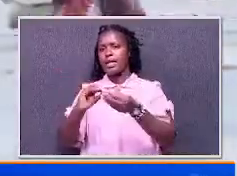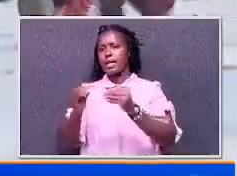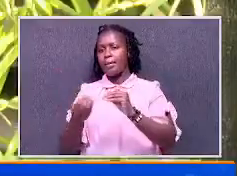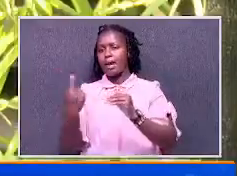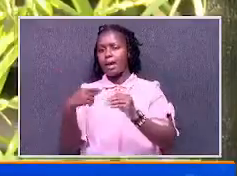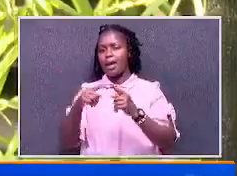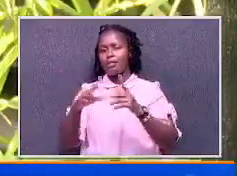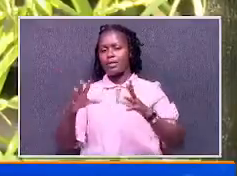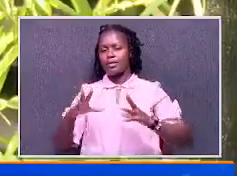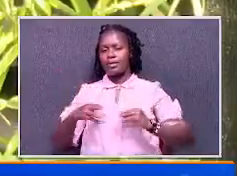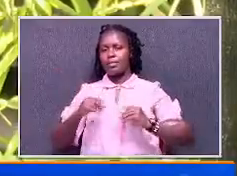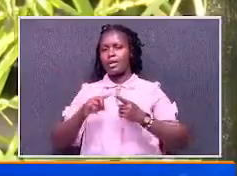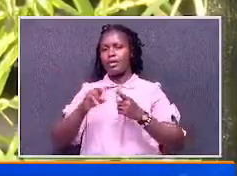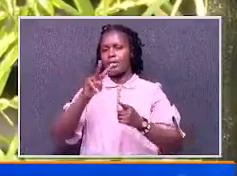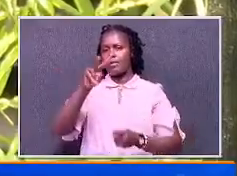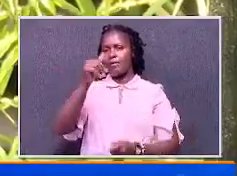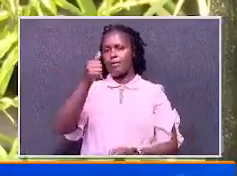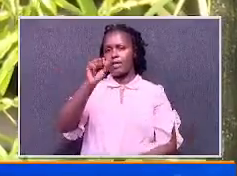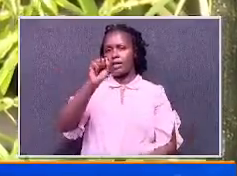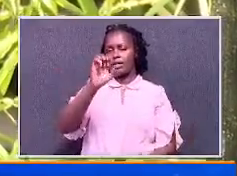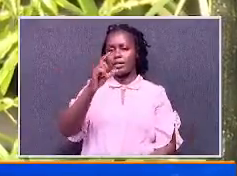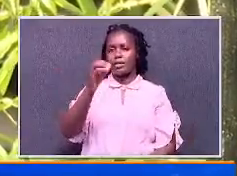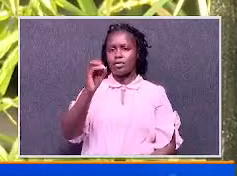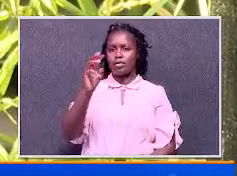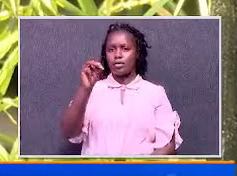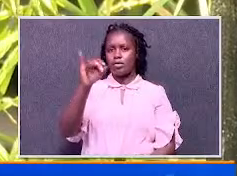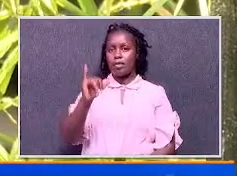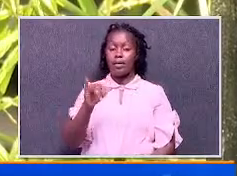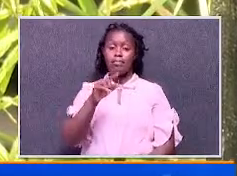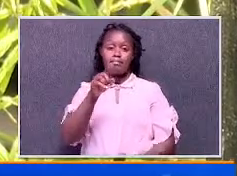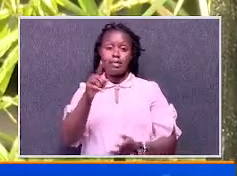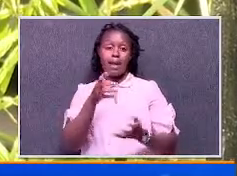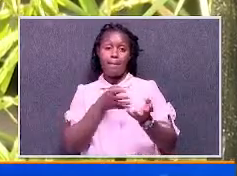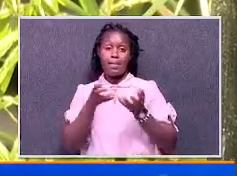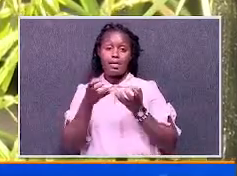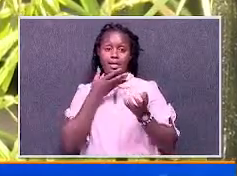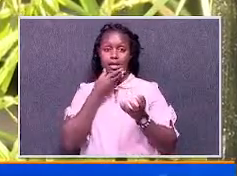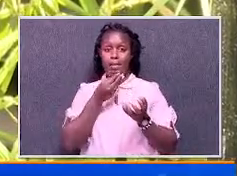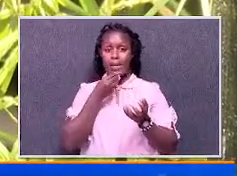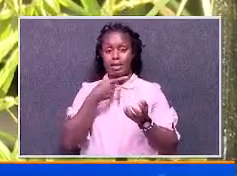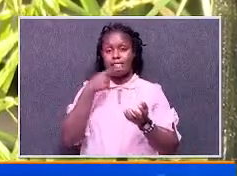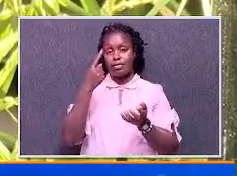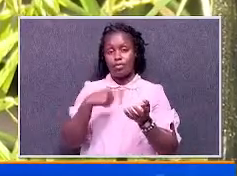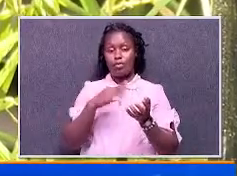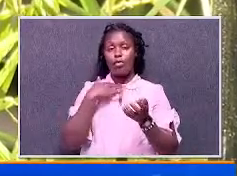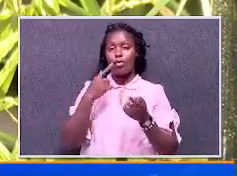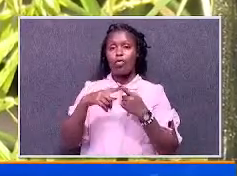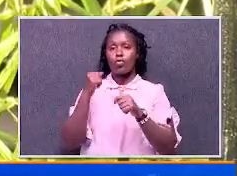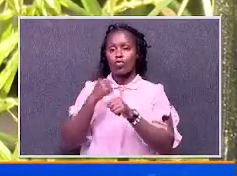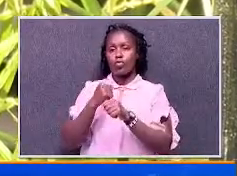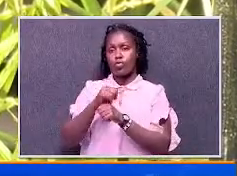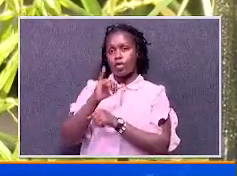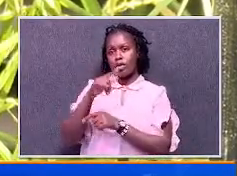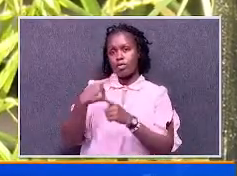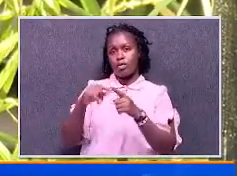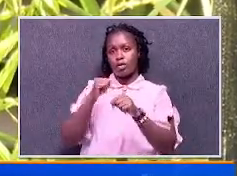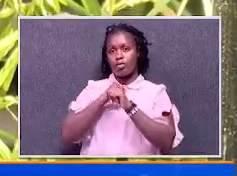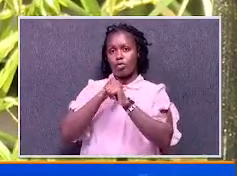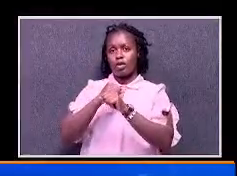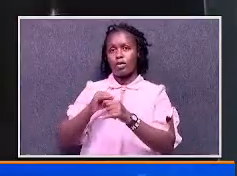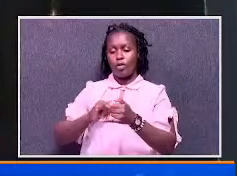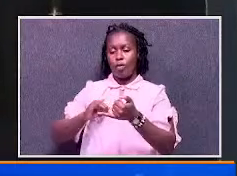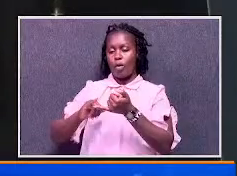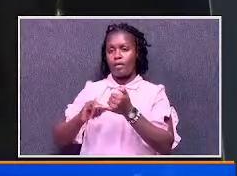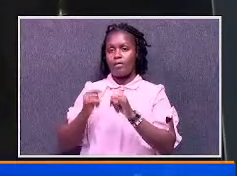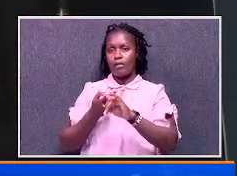vasectomy. Anthony Nyutu, an entrepreneur, says he decided to go through the procedure so as to protect his